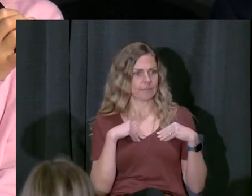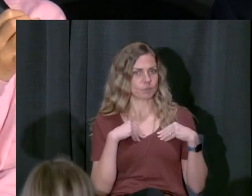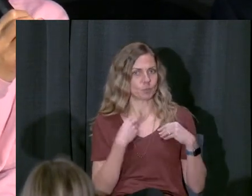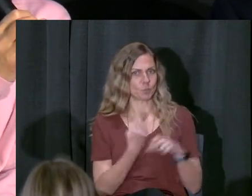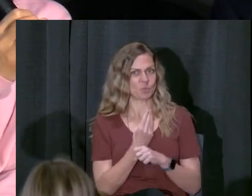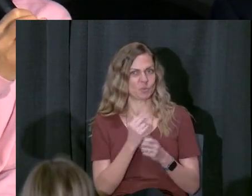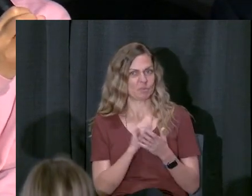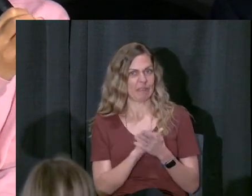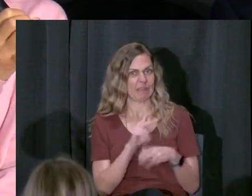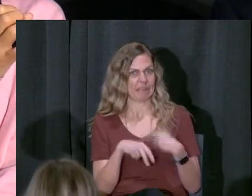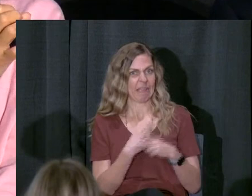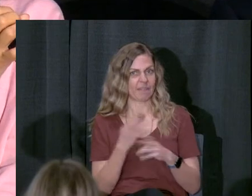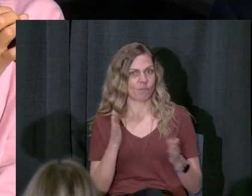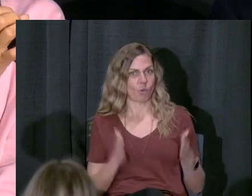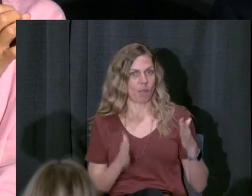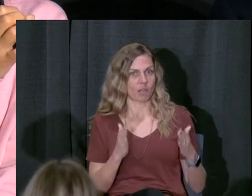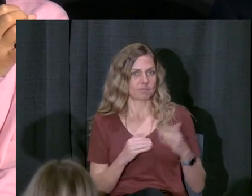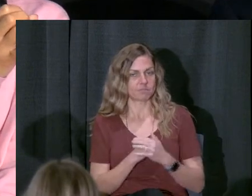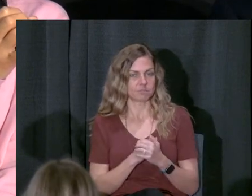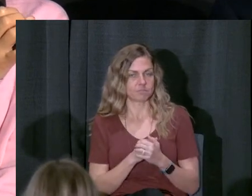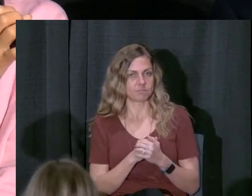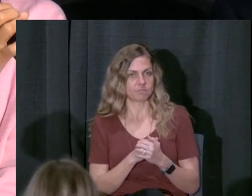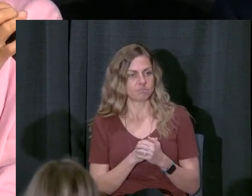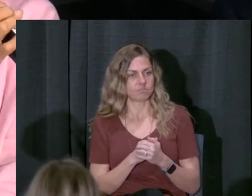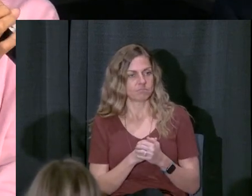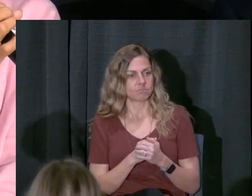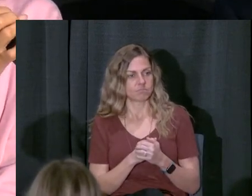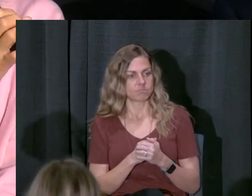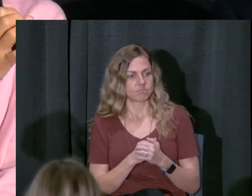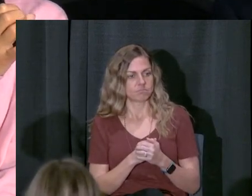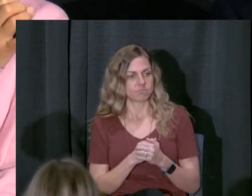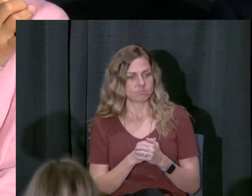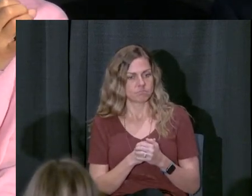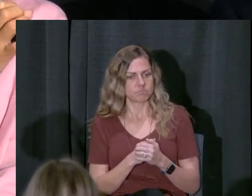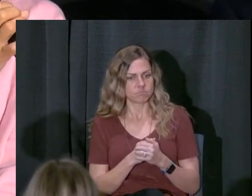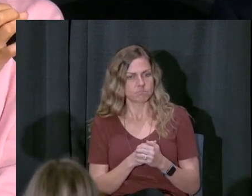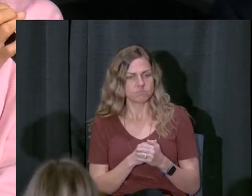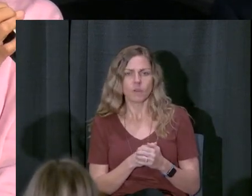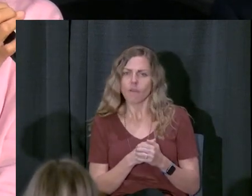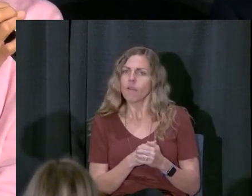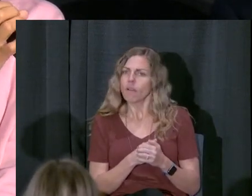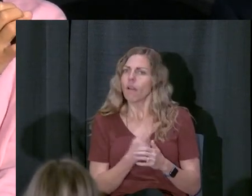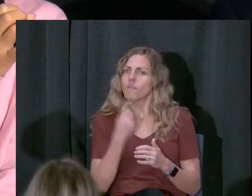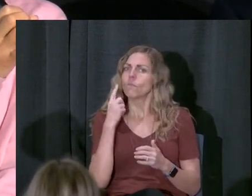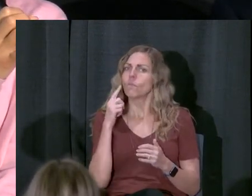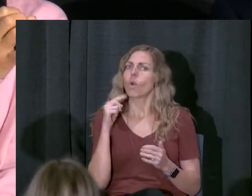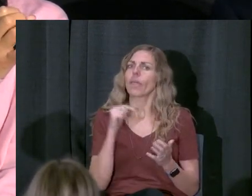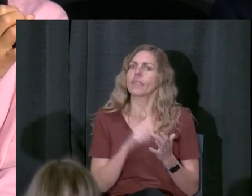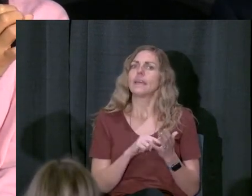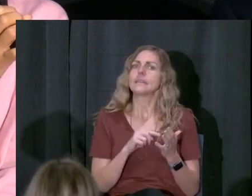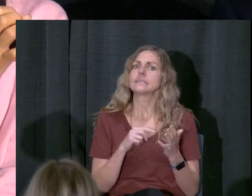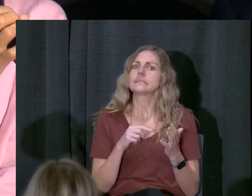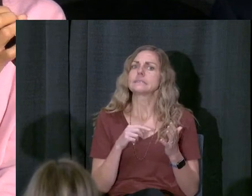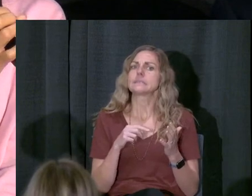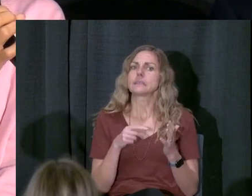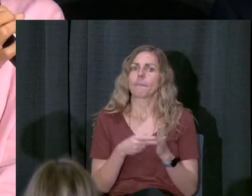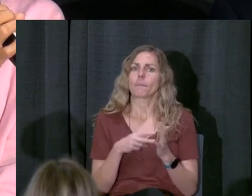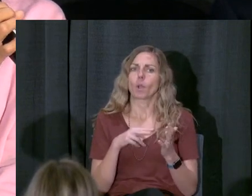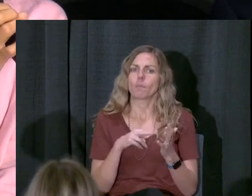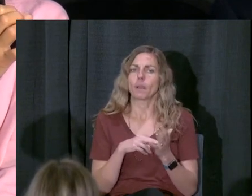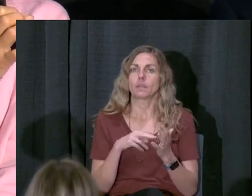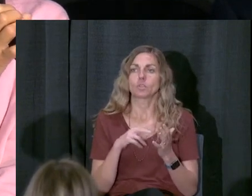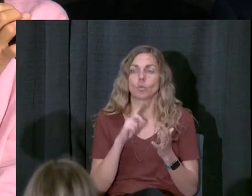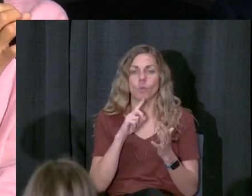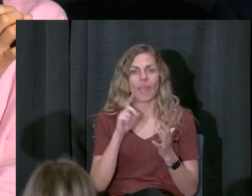robot. So for this purpose, we really need to consider the